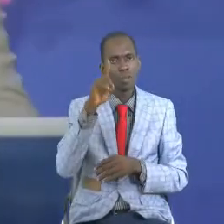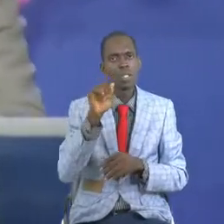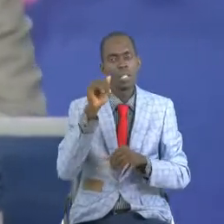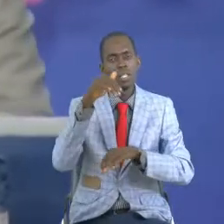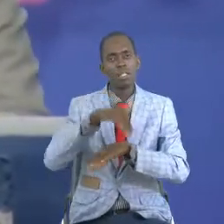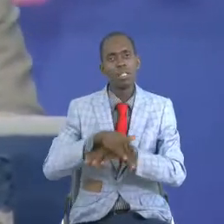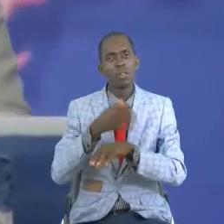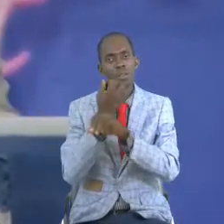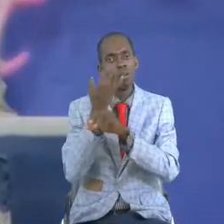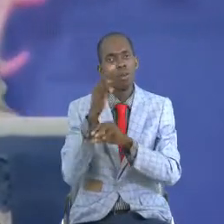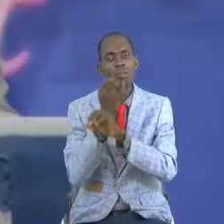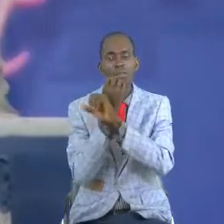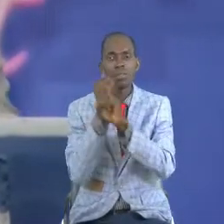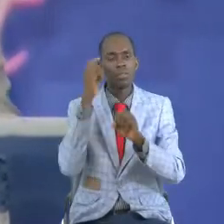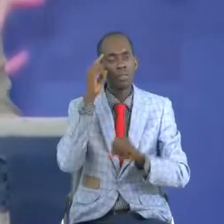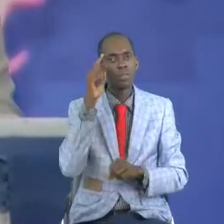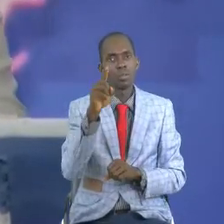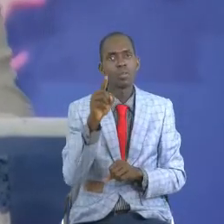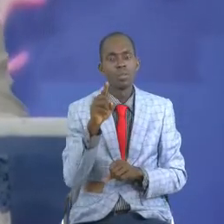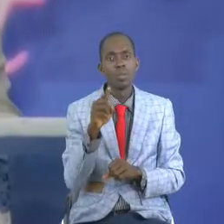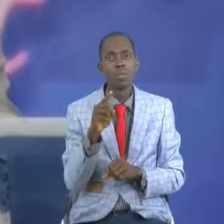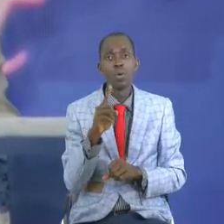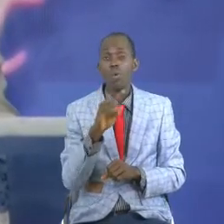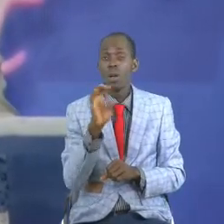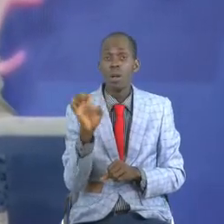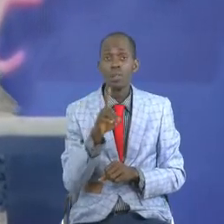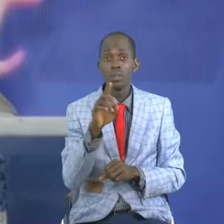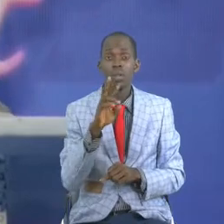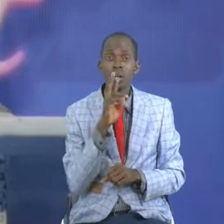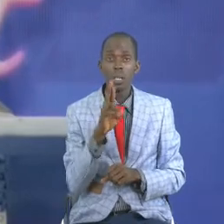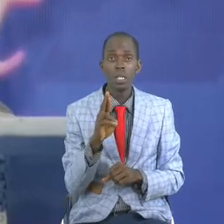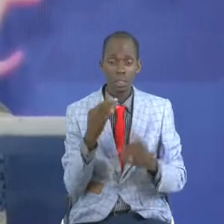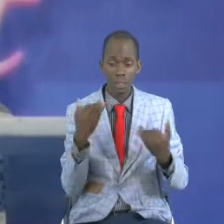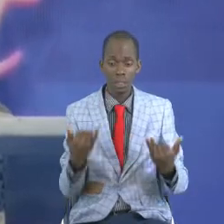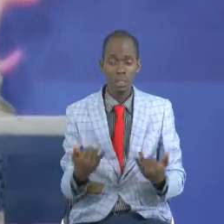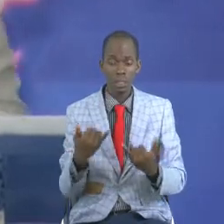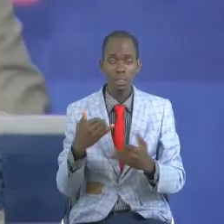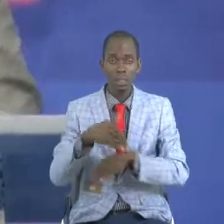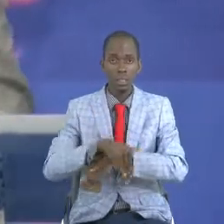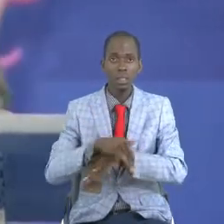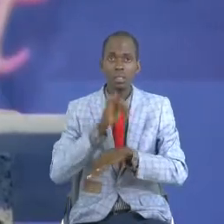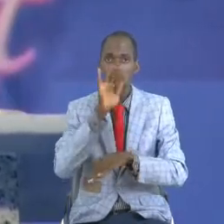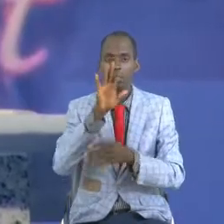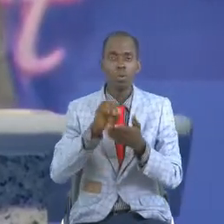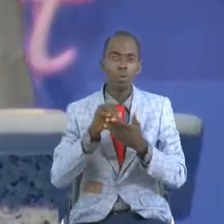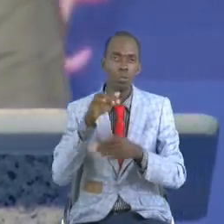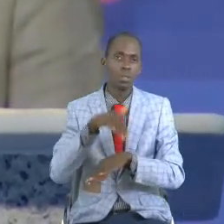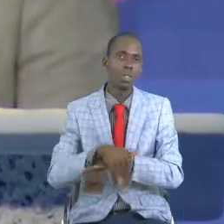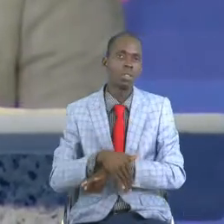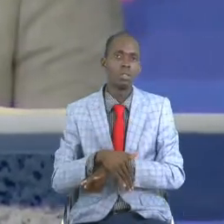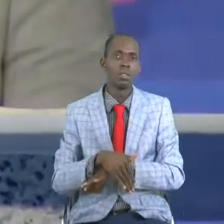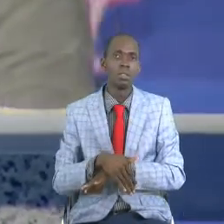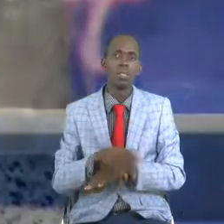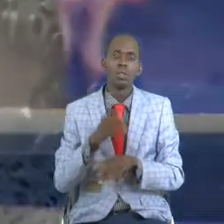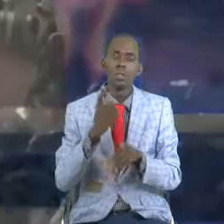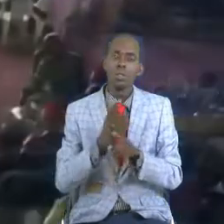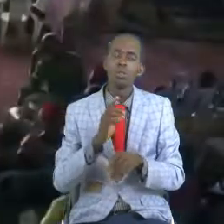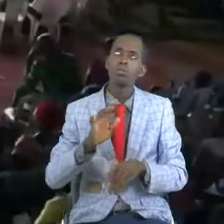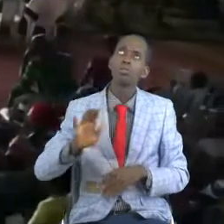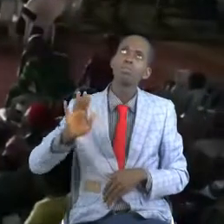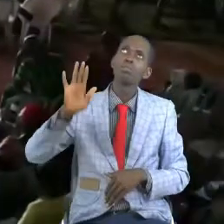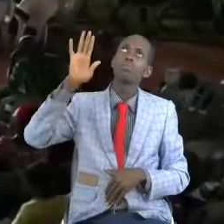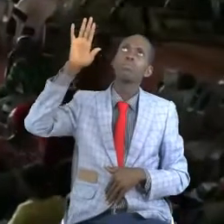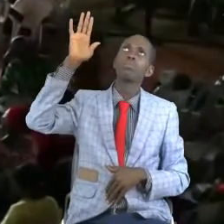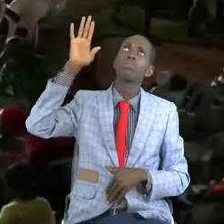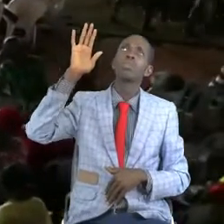wherever you are this is your night like no other night rest of that hand and say lord i will